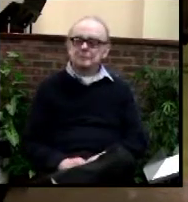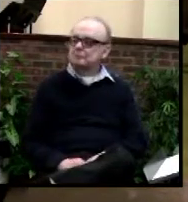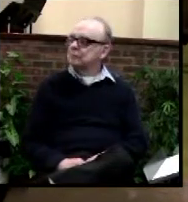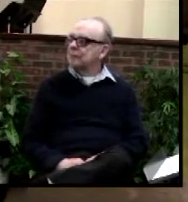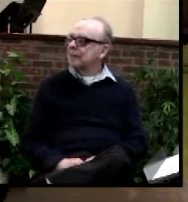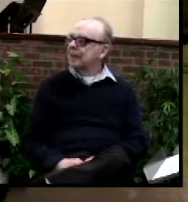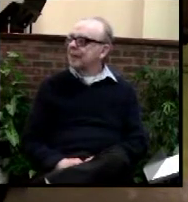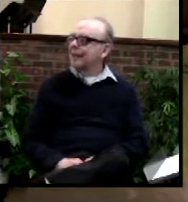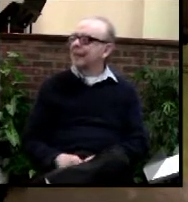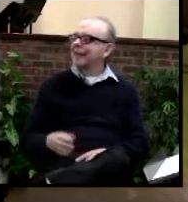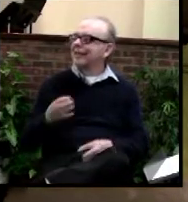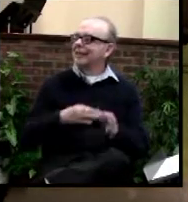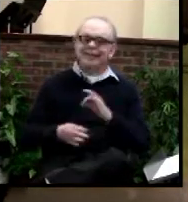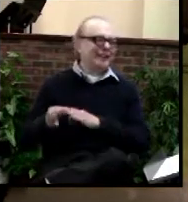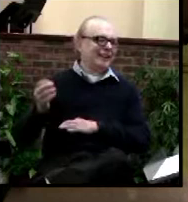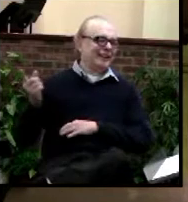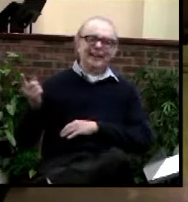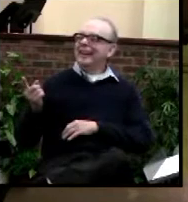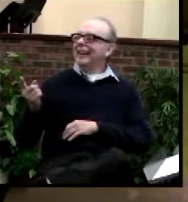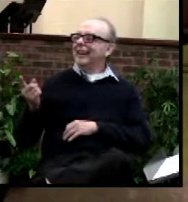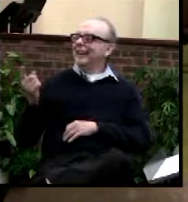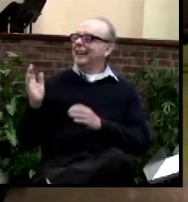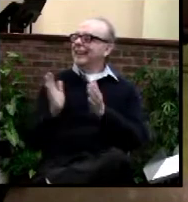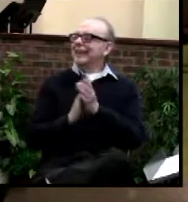Okay, now I look better.